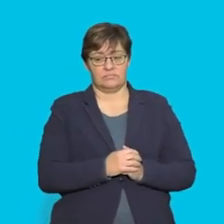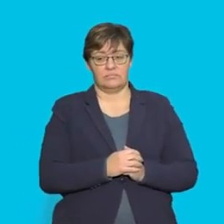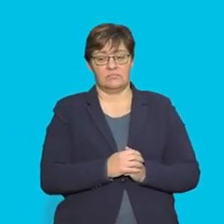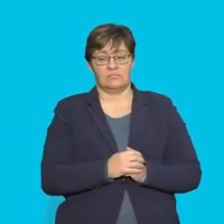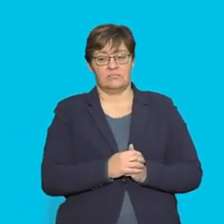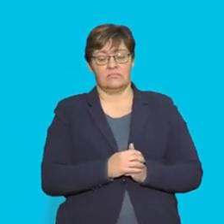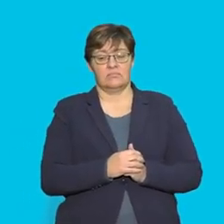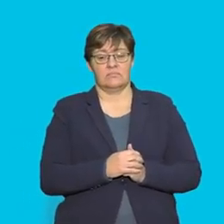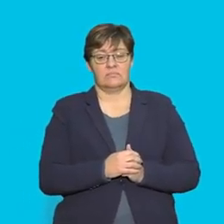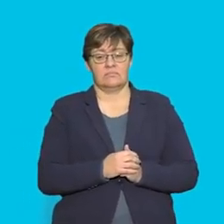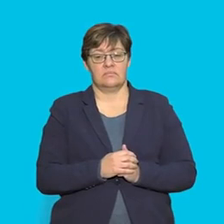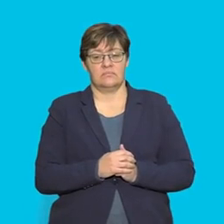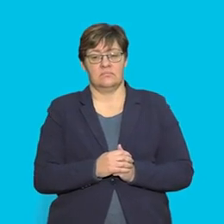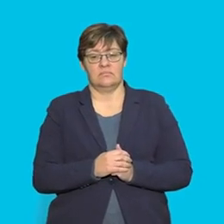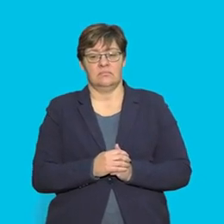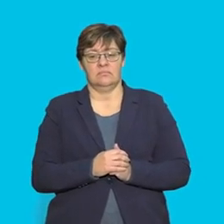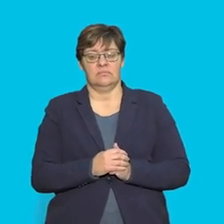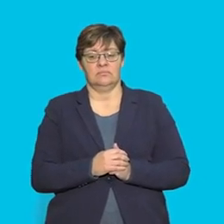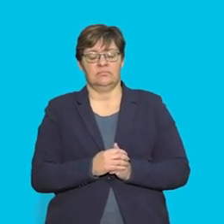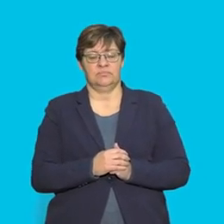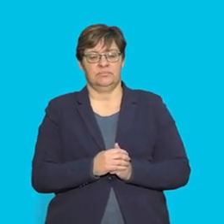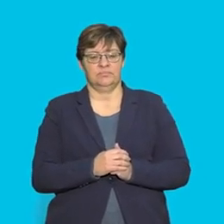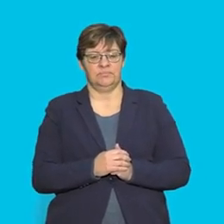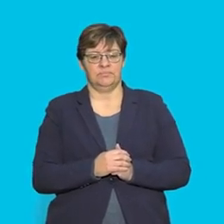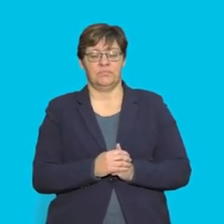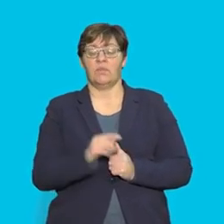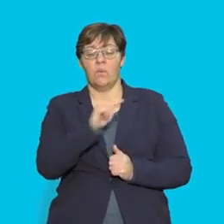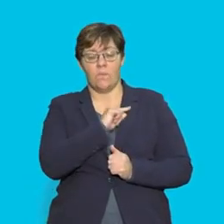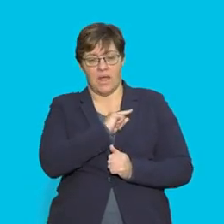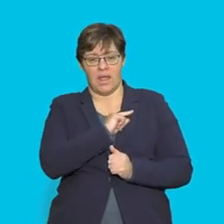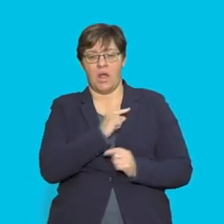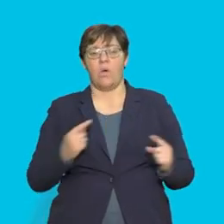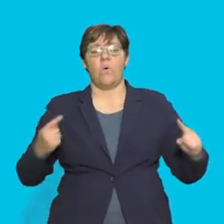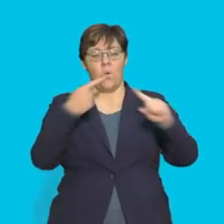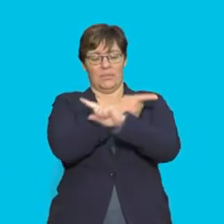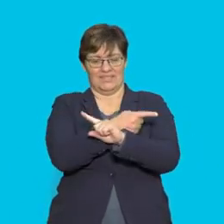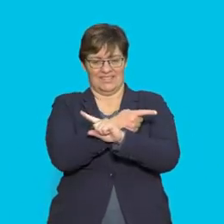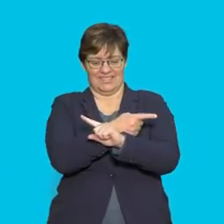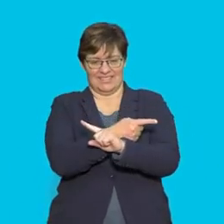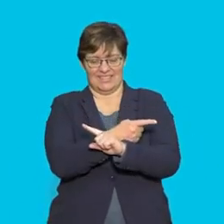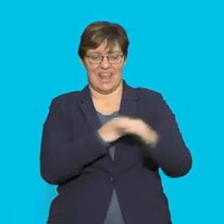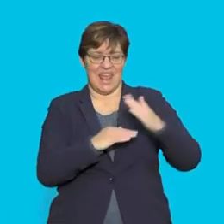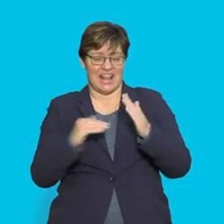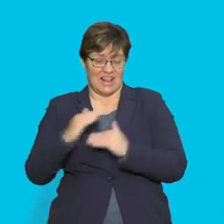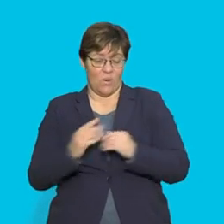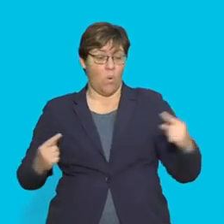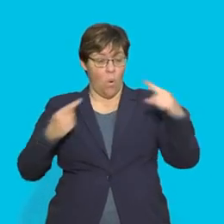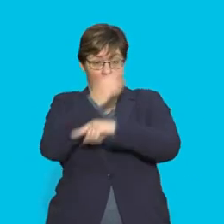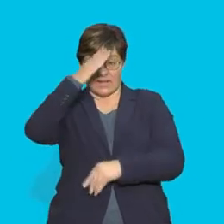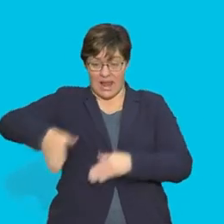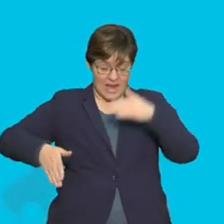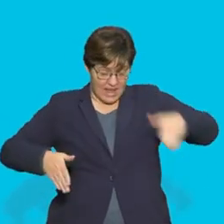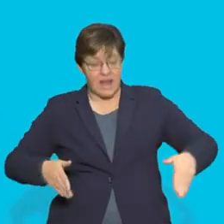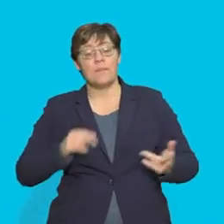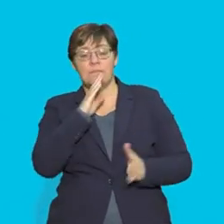side opposite, which will be this side there, will be equal to each other because they are opposite those angles. So